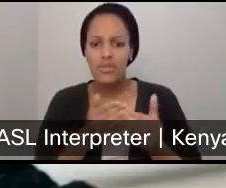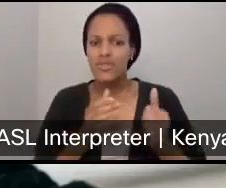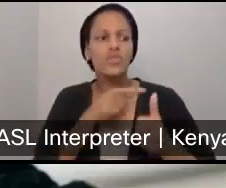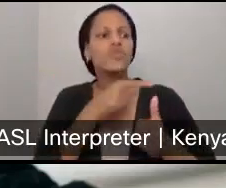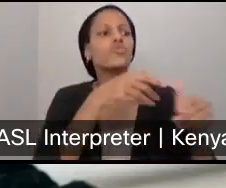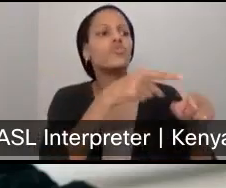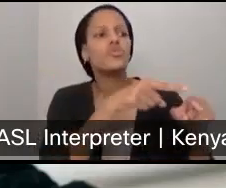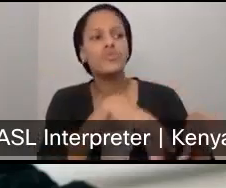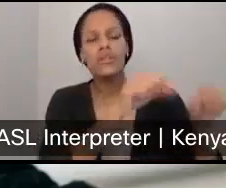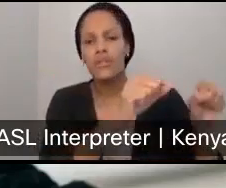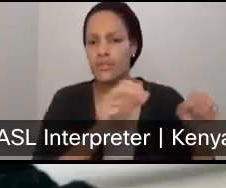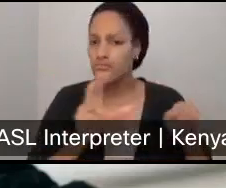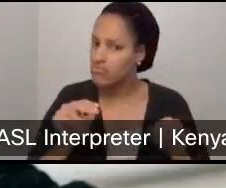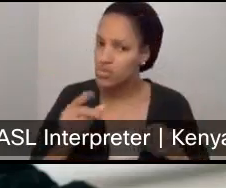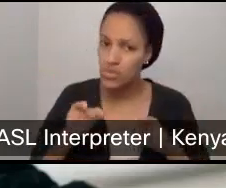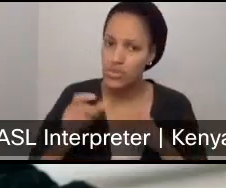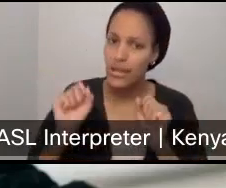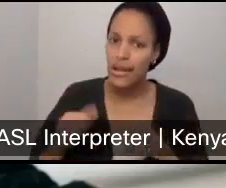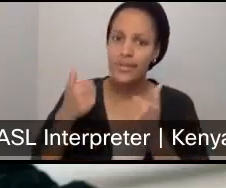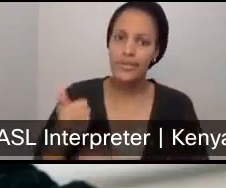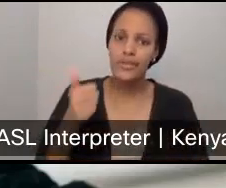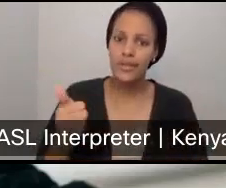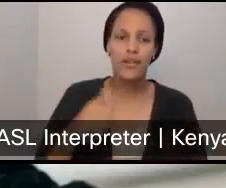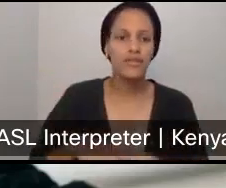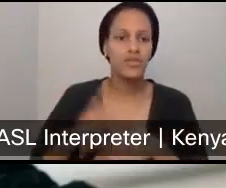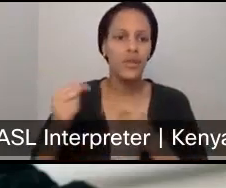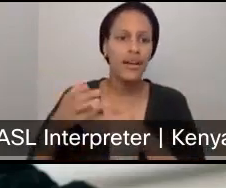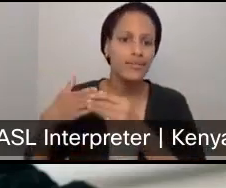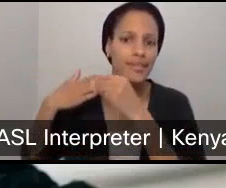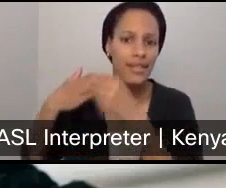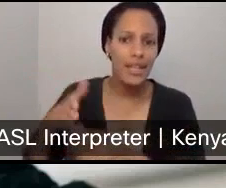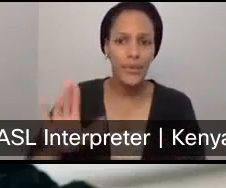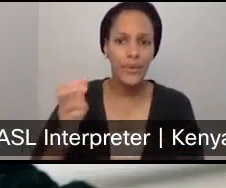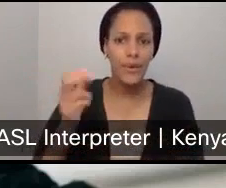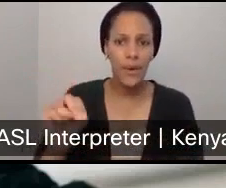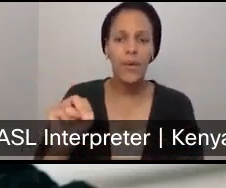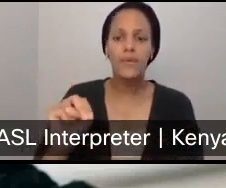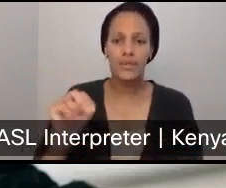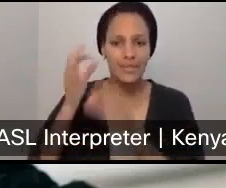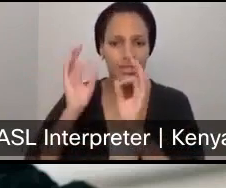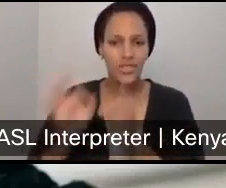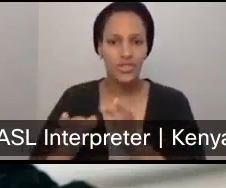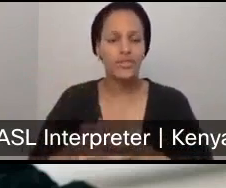empowering stance, to keep survivors in the driver's seat and follow their lead.